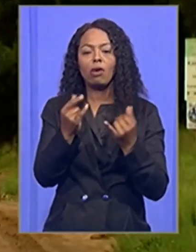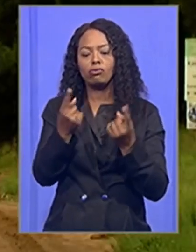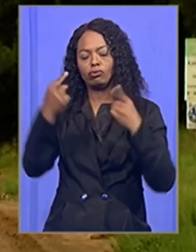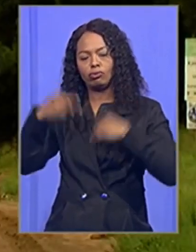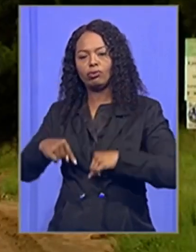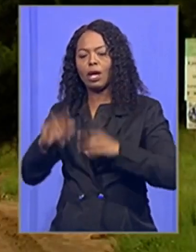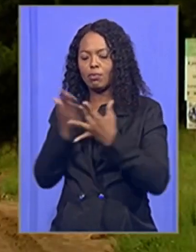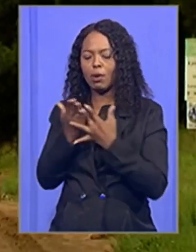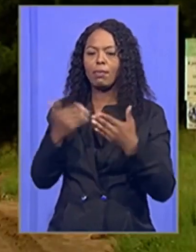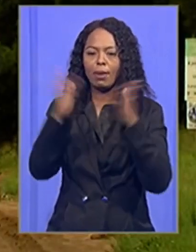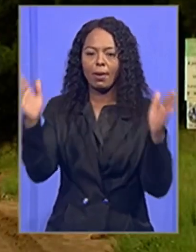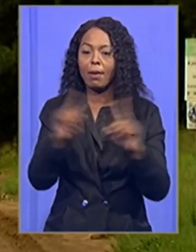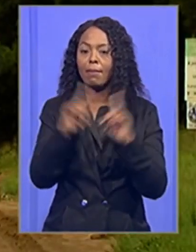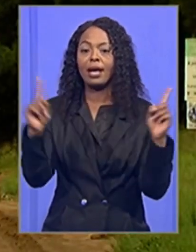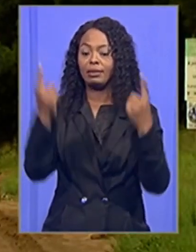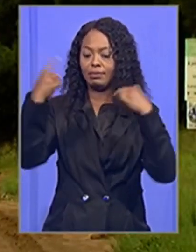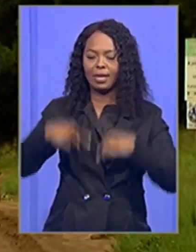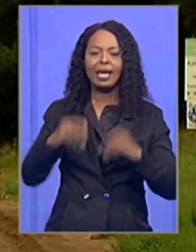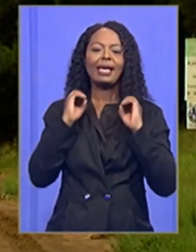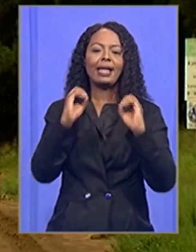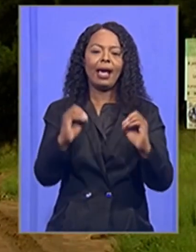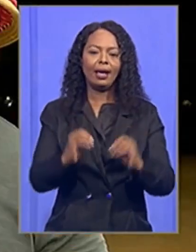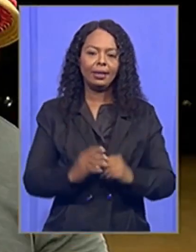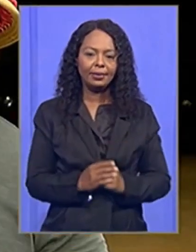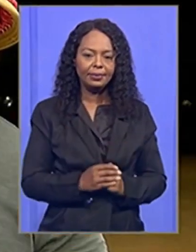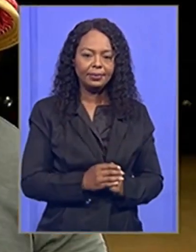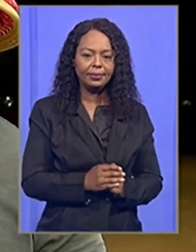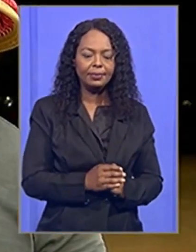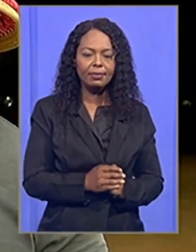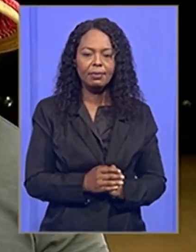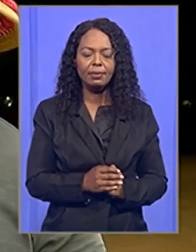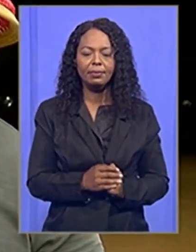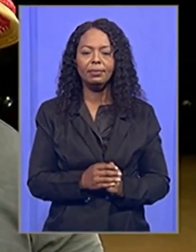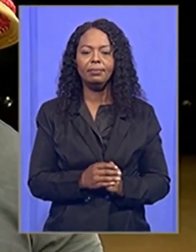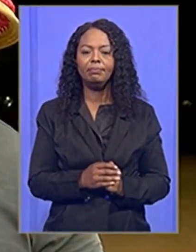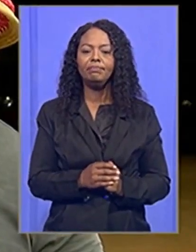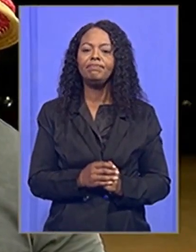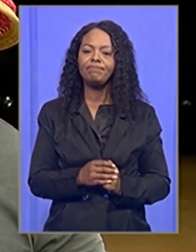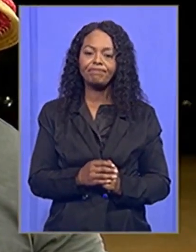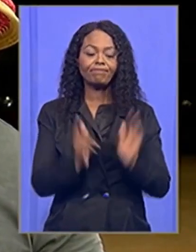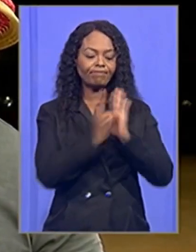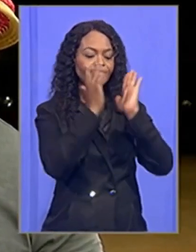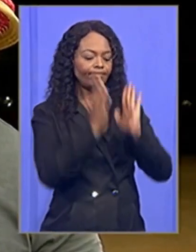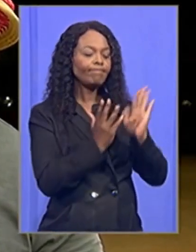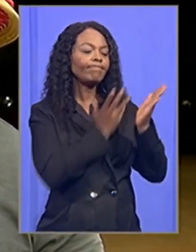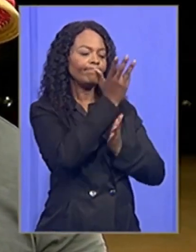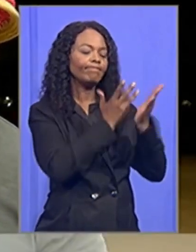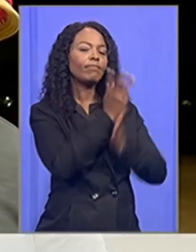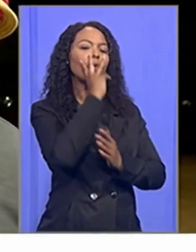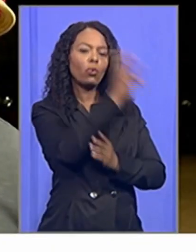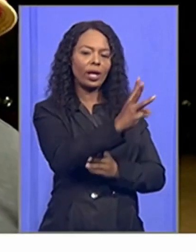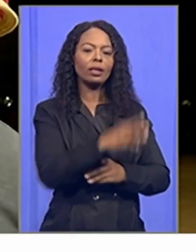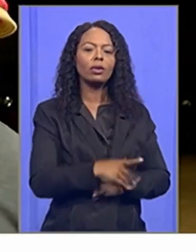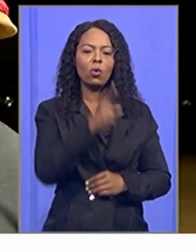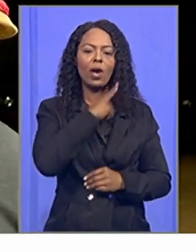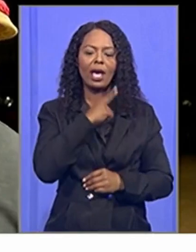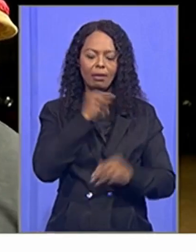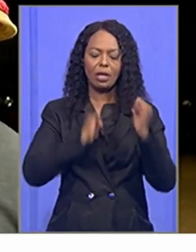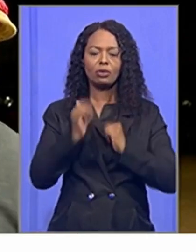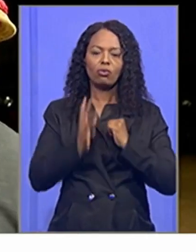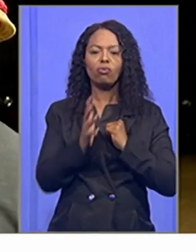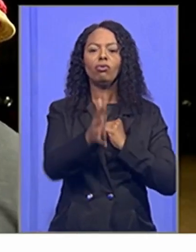nngwe, le ga jaana ga go sepe se se dirilweng. Re lo buisana le maqwetha a rona banke magato mabapi le ntho